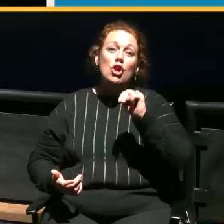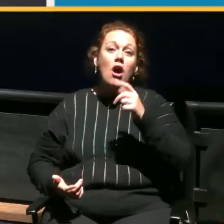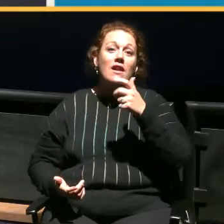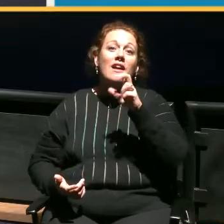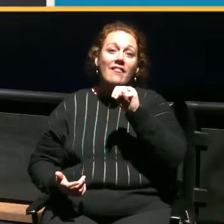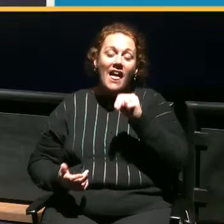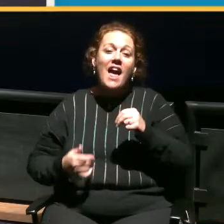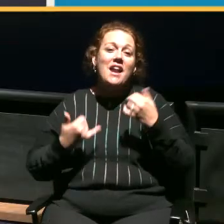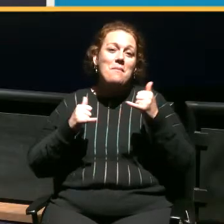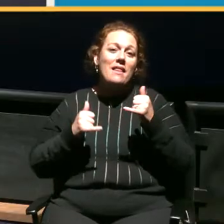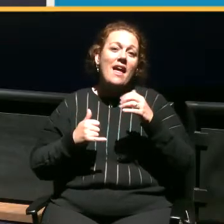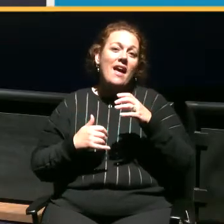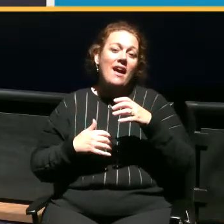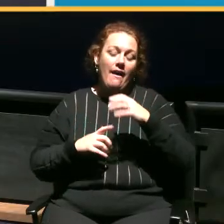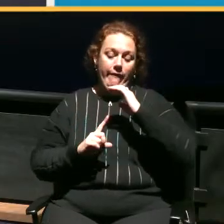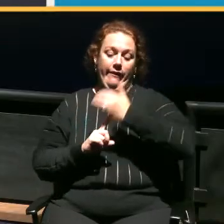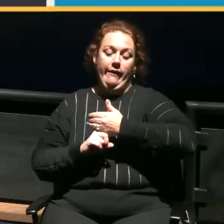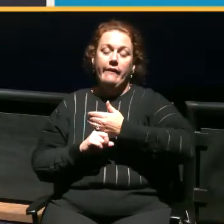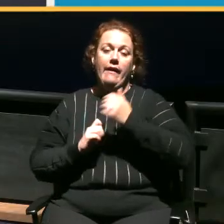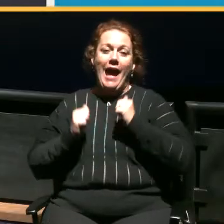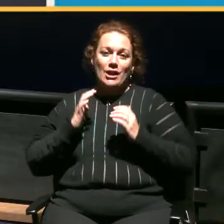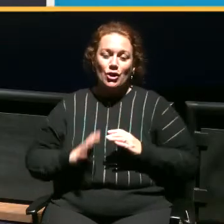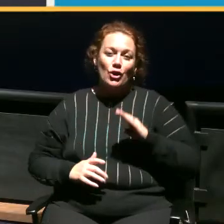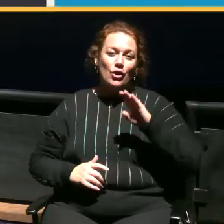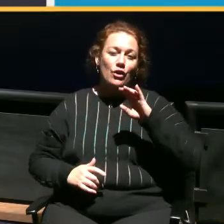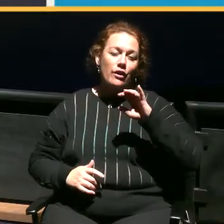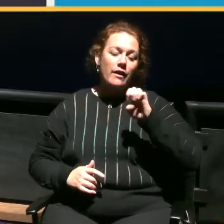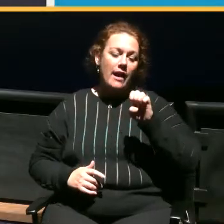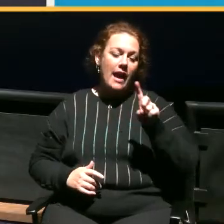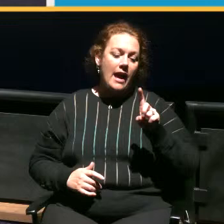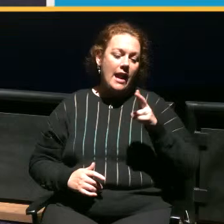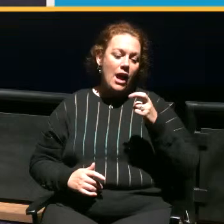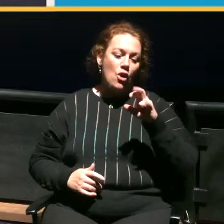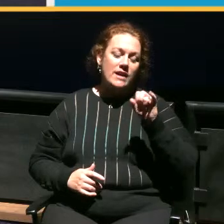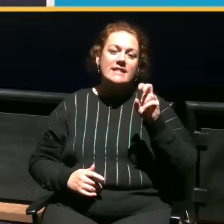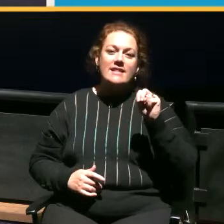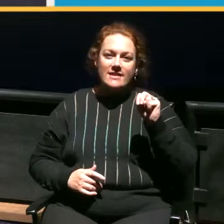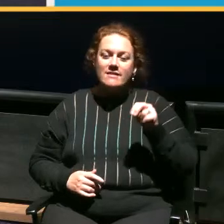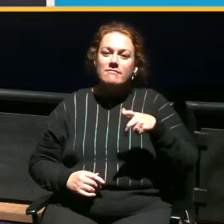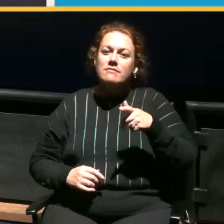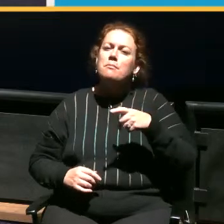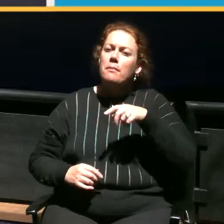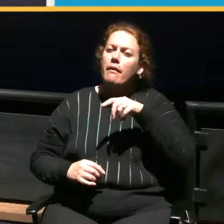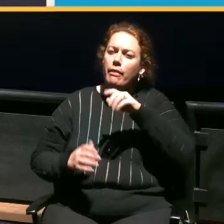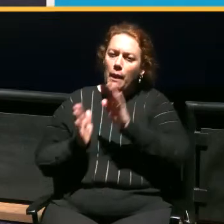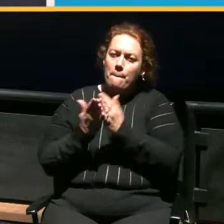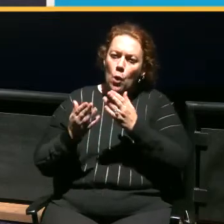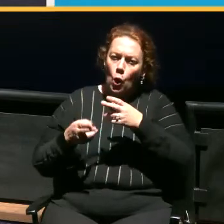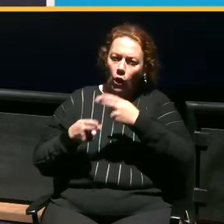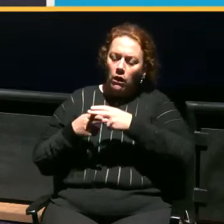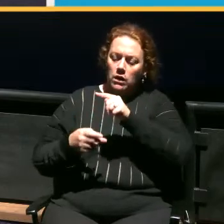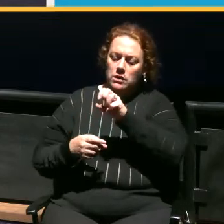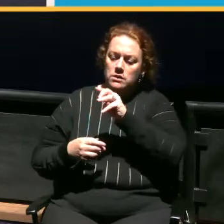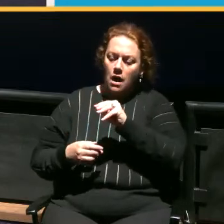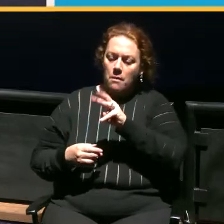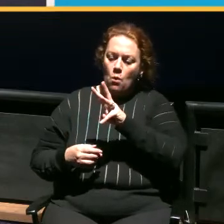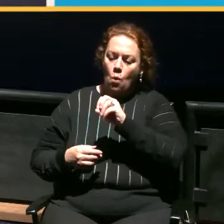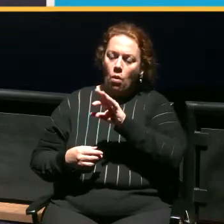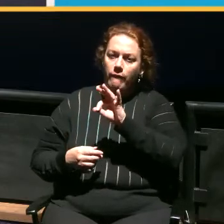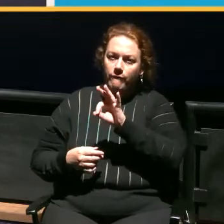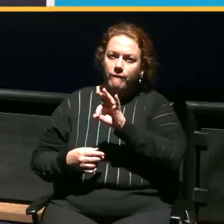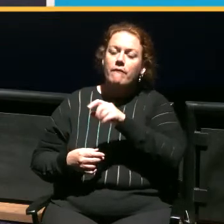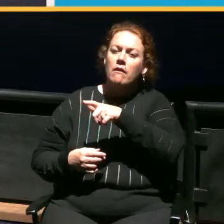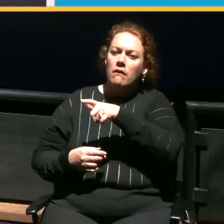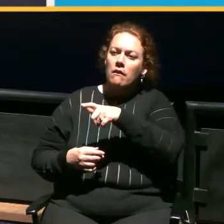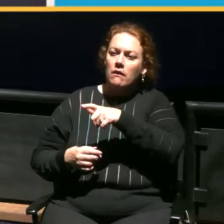played by Ed Harris in that movie, of course. So anyway, I saw this man. I read the book. It's a book by Tom Wolfe of the same name, and it started